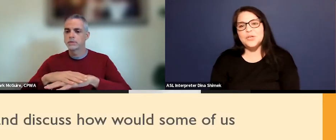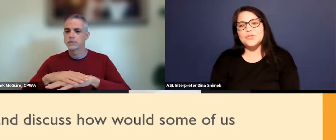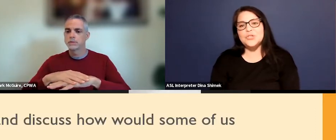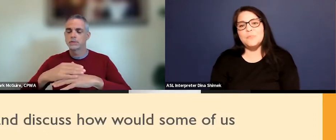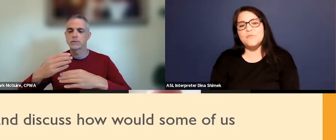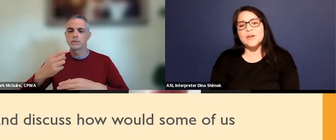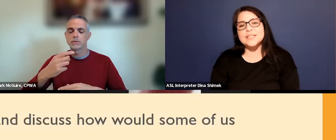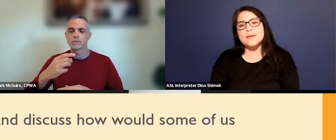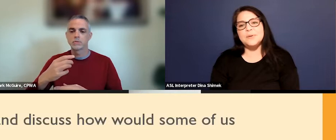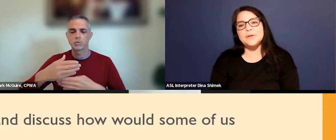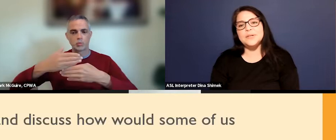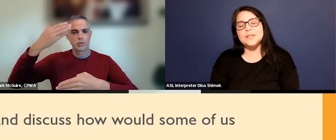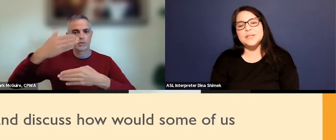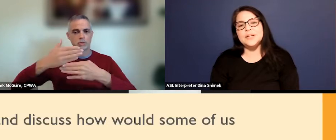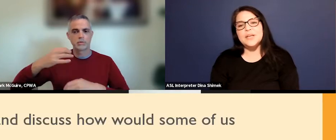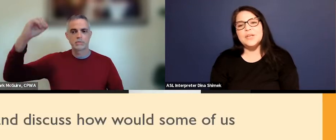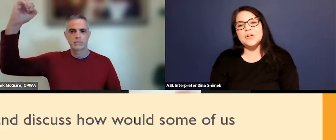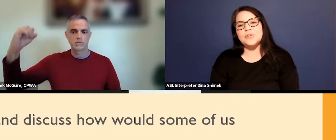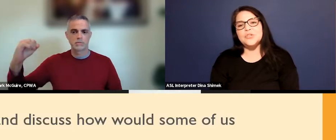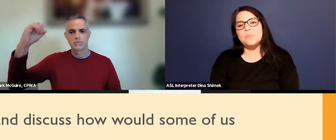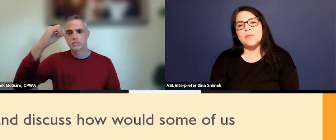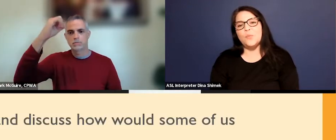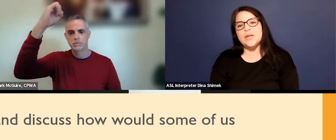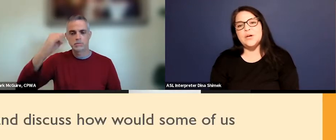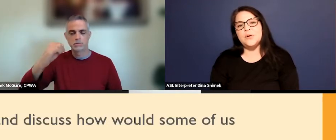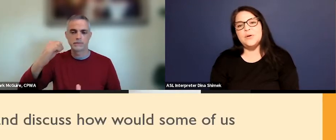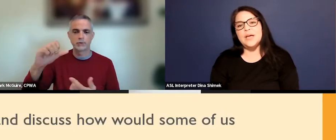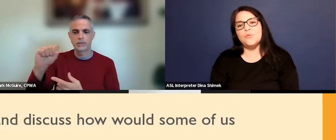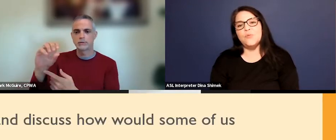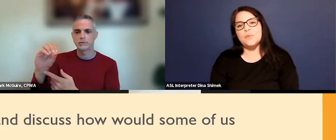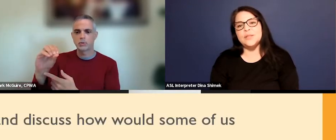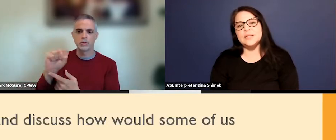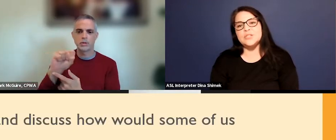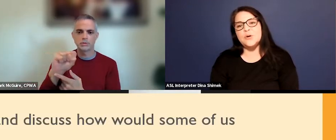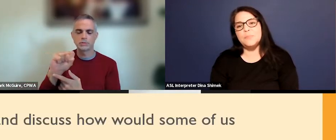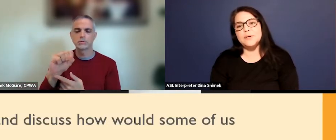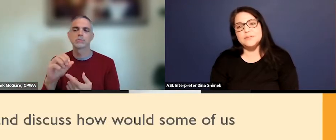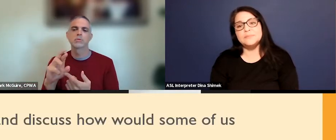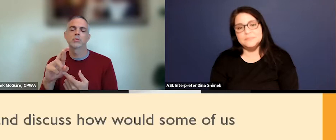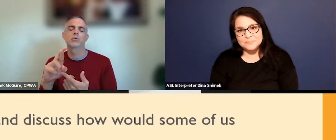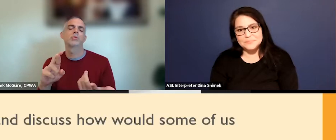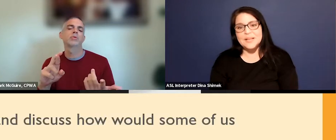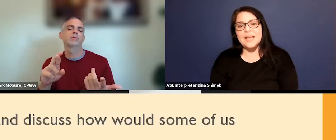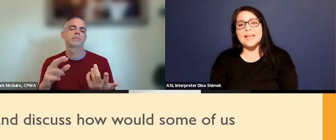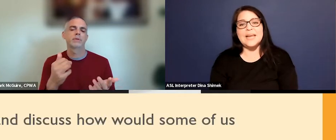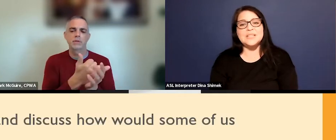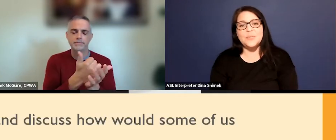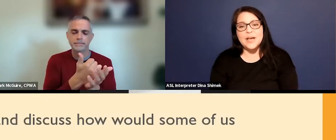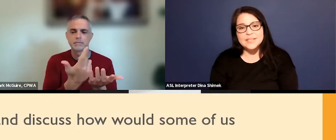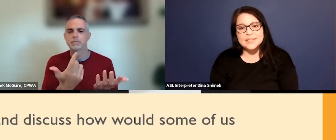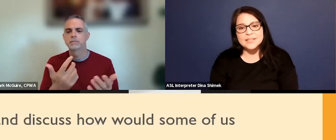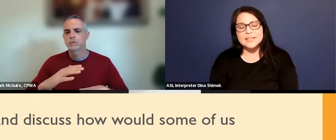You would Someone use said soap, turn for on example. walls. You could use soap on the window and write with that soap, like